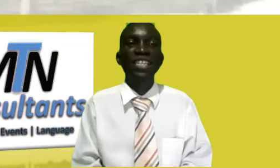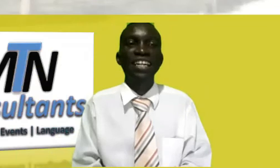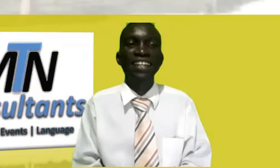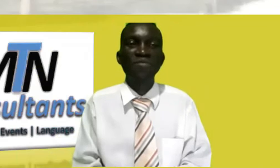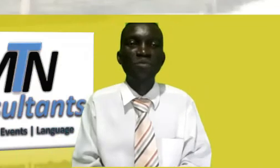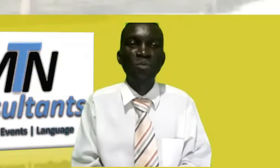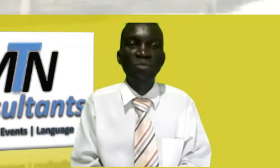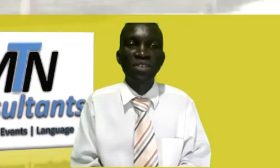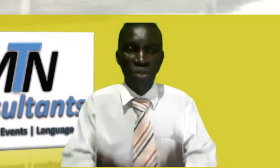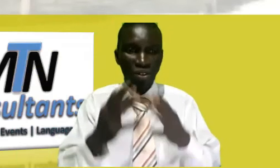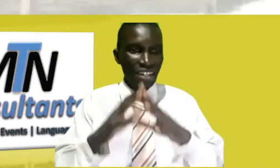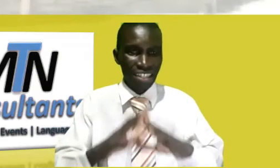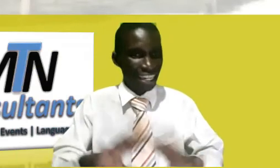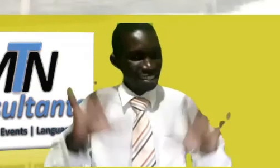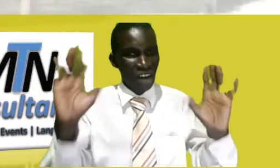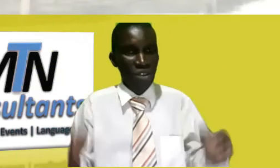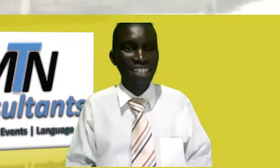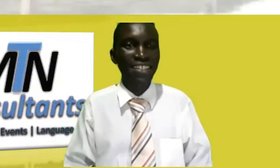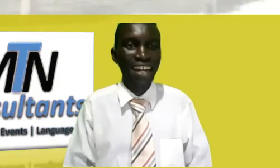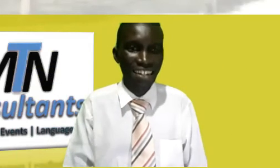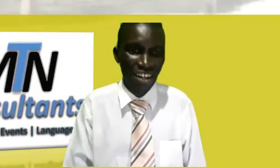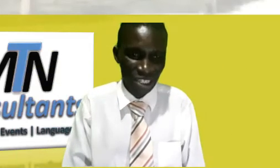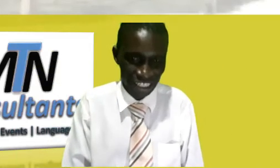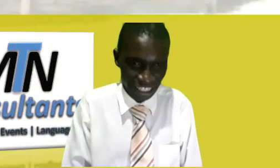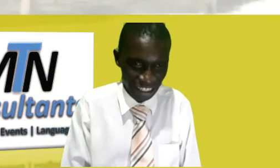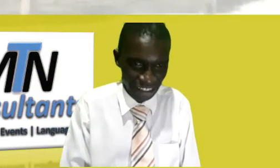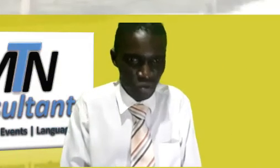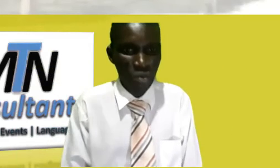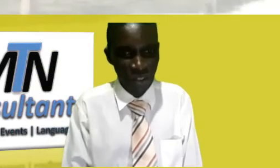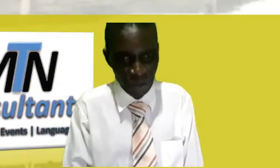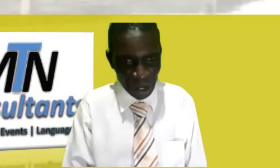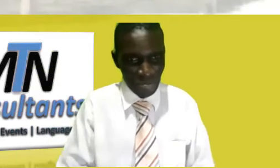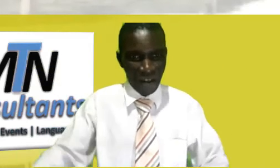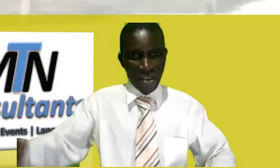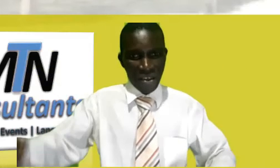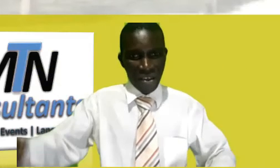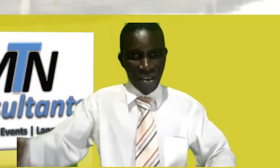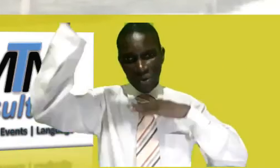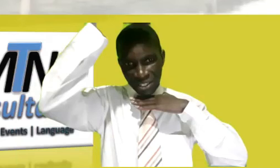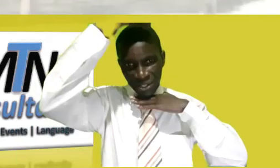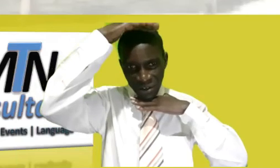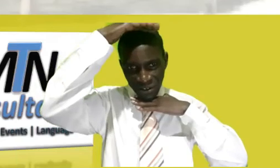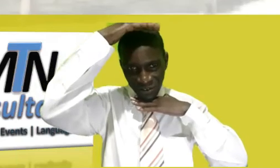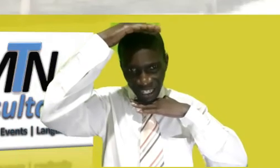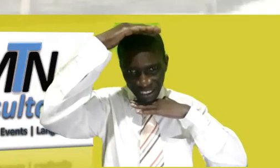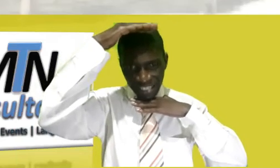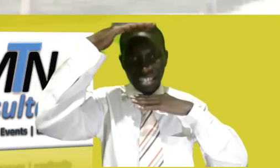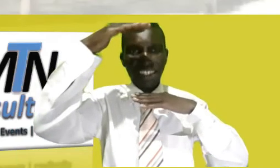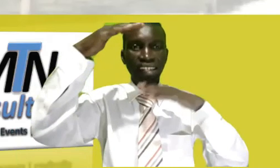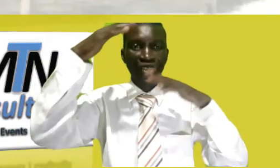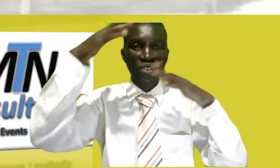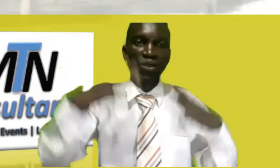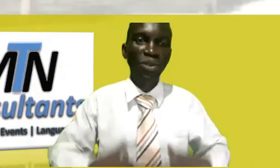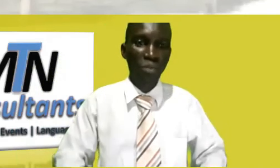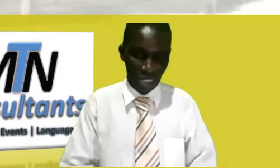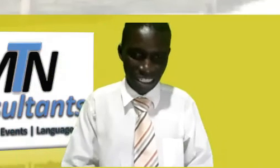give you their name. So that's how easy sign language is. But remember, you use your face